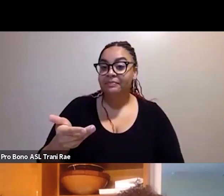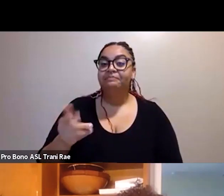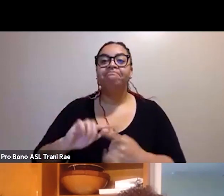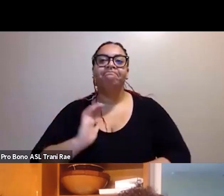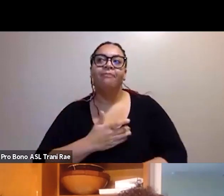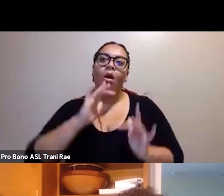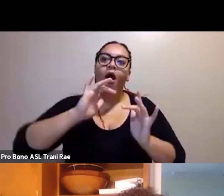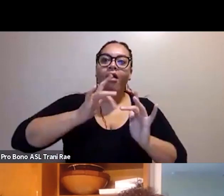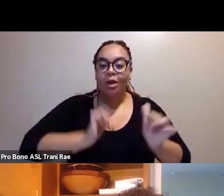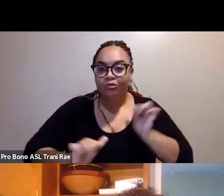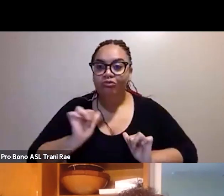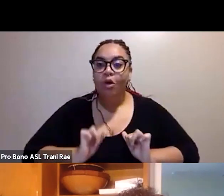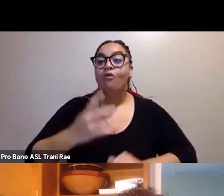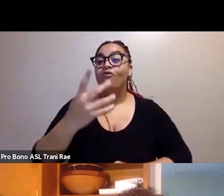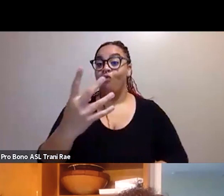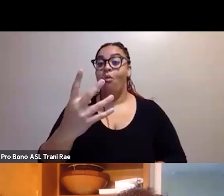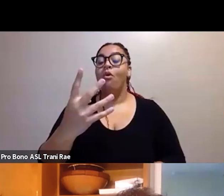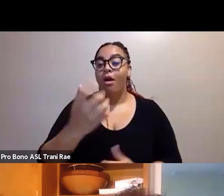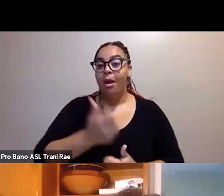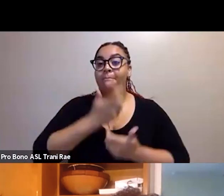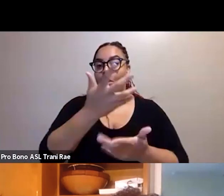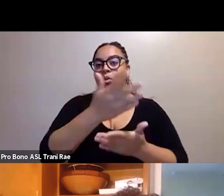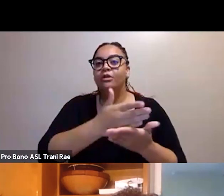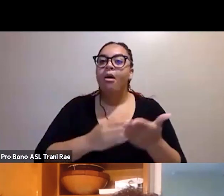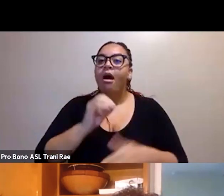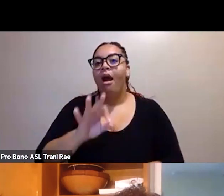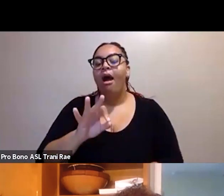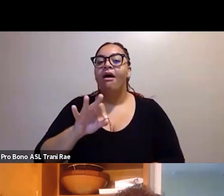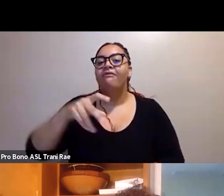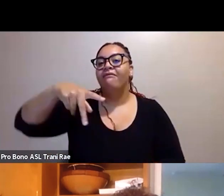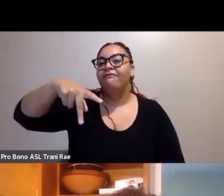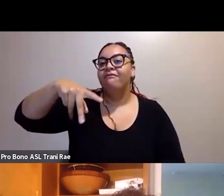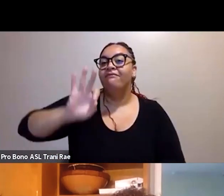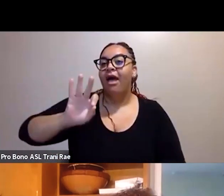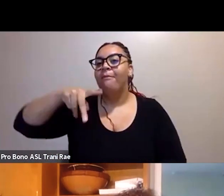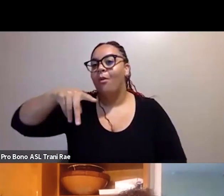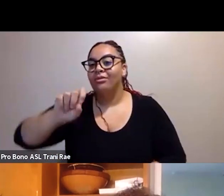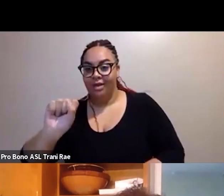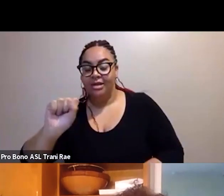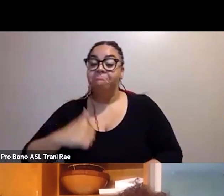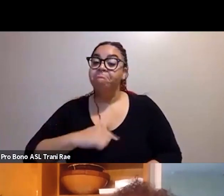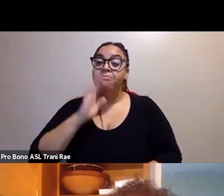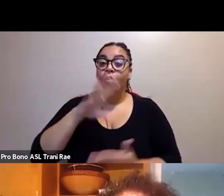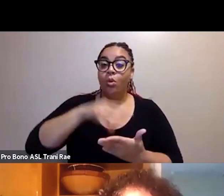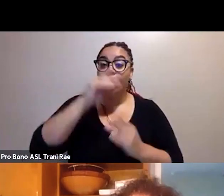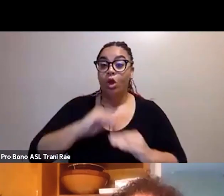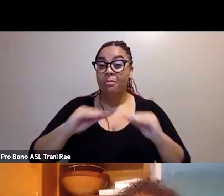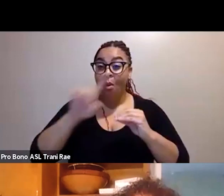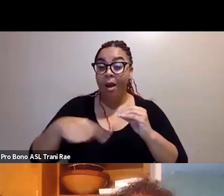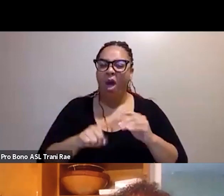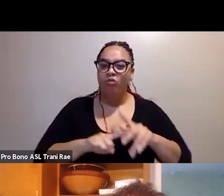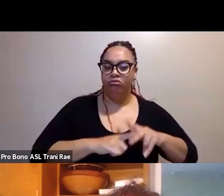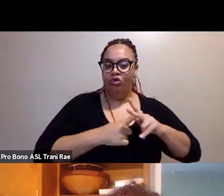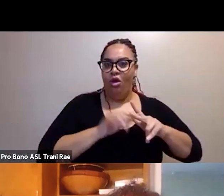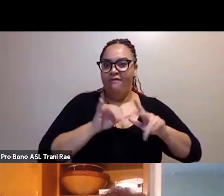webinar 4 of the poets who were part of the Fat Poets Society. We're going to learn a little bit more about the origin of that group in just a